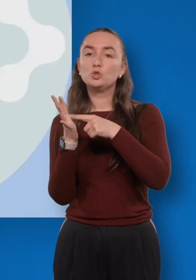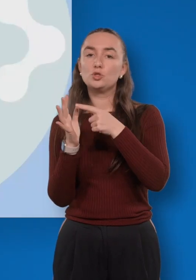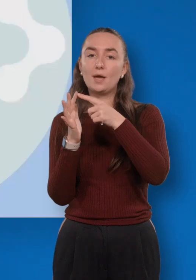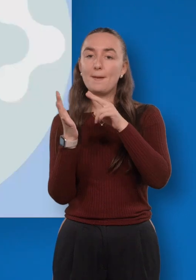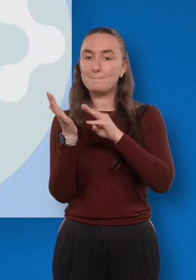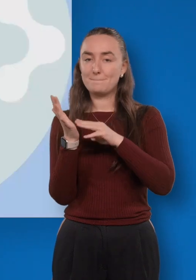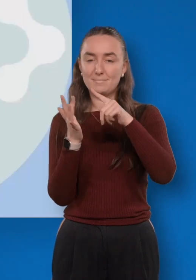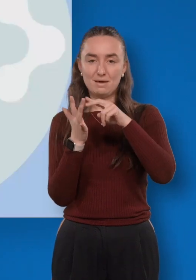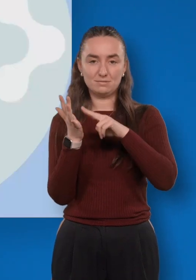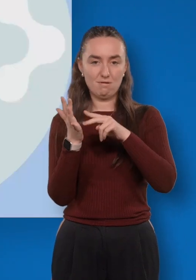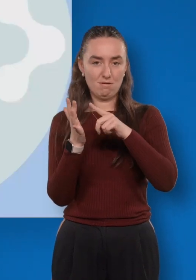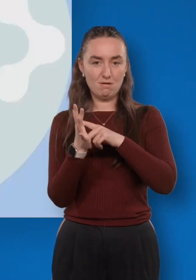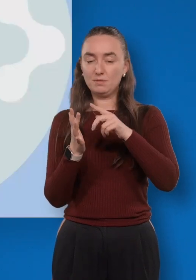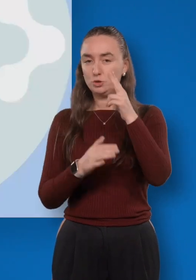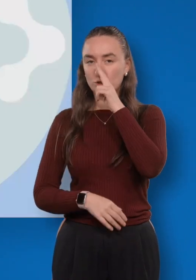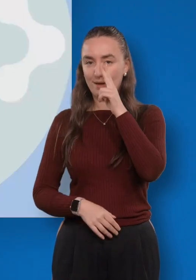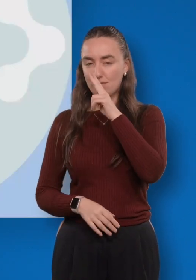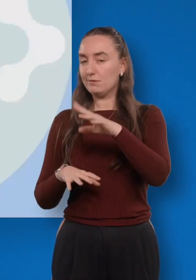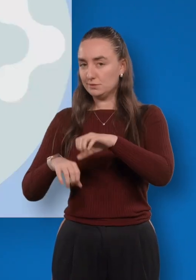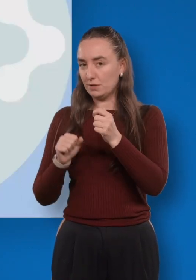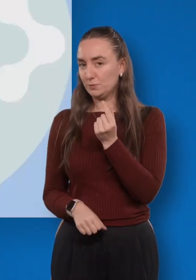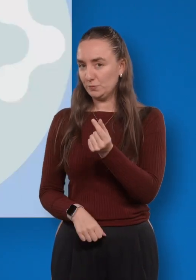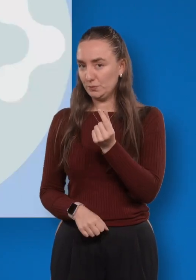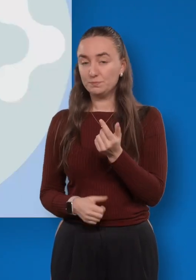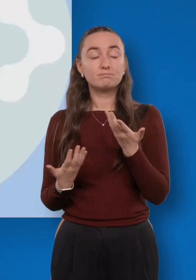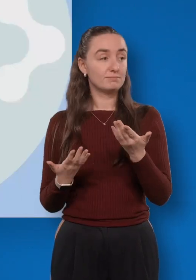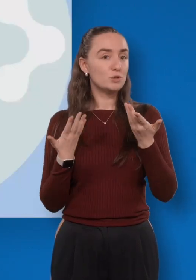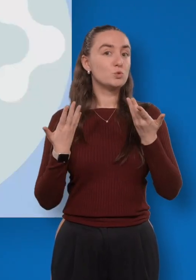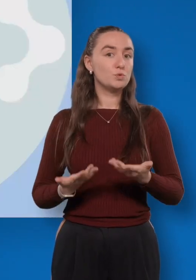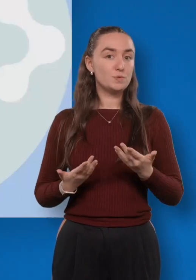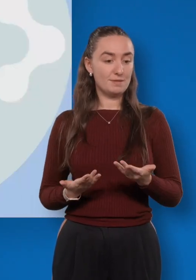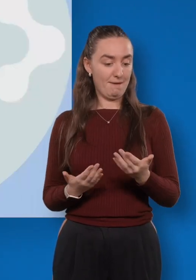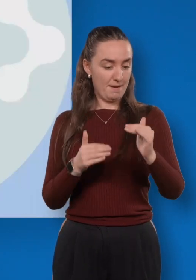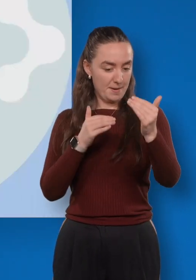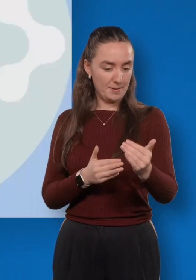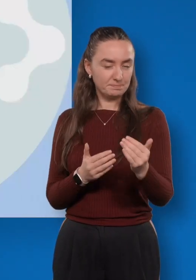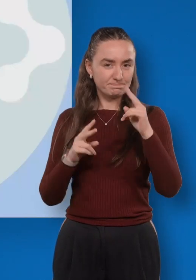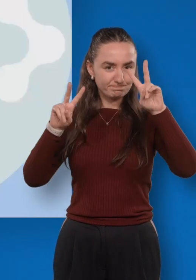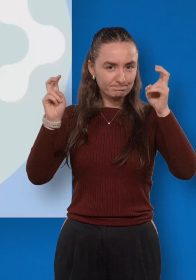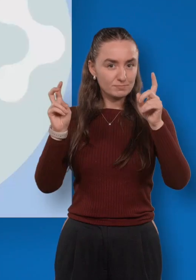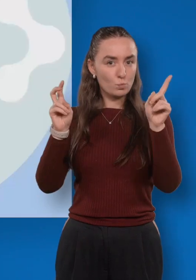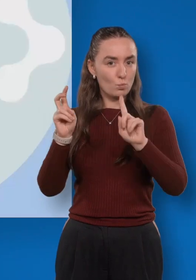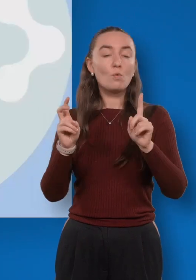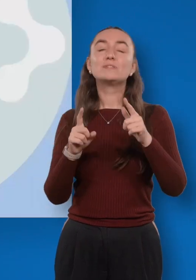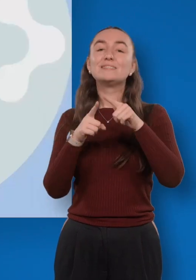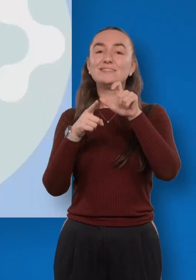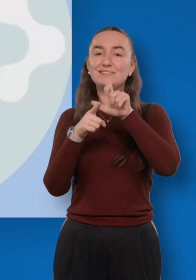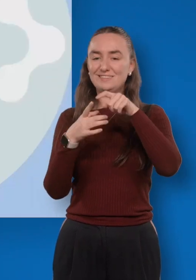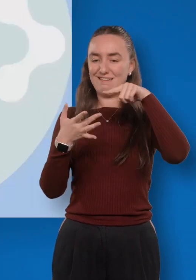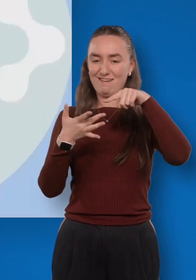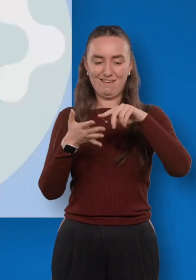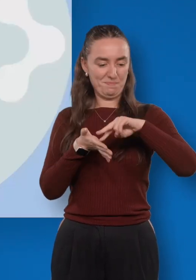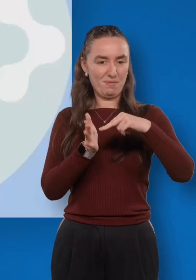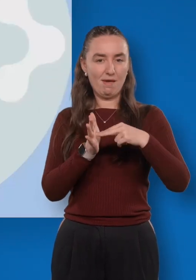So today the seminar is about writing an EDI plan, and that's presented by Professor